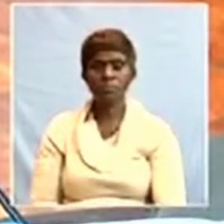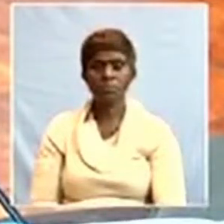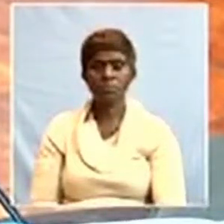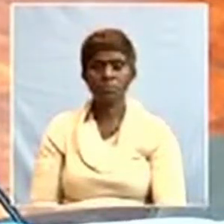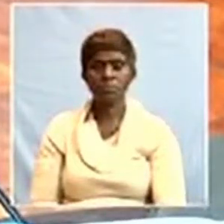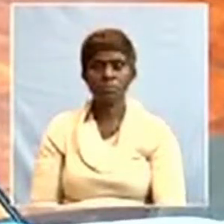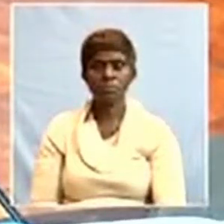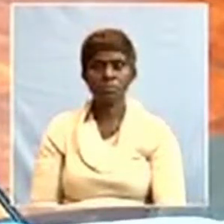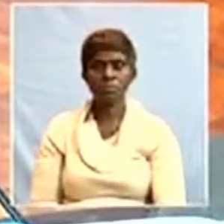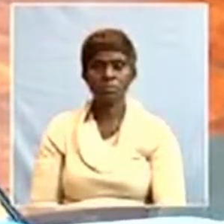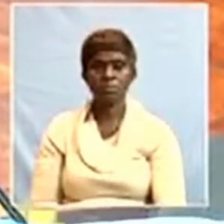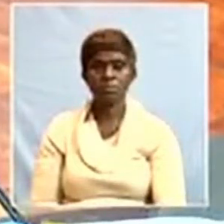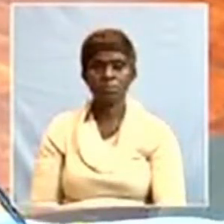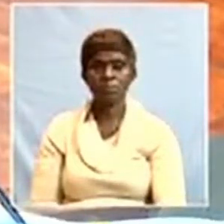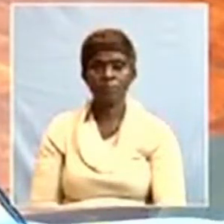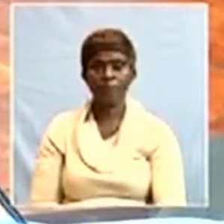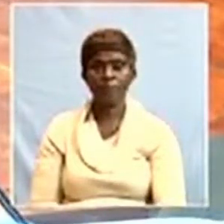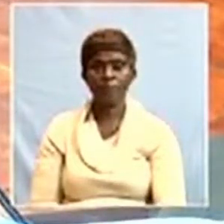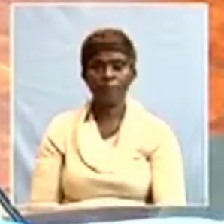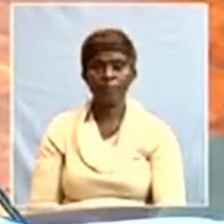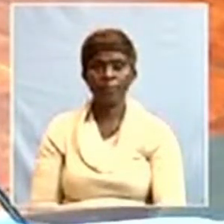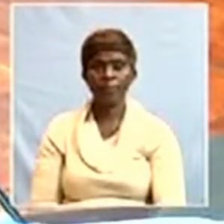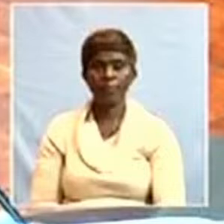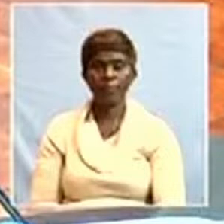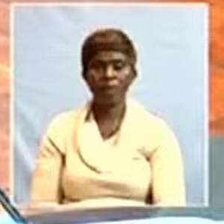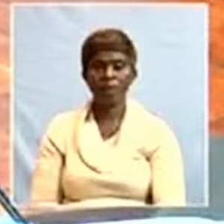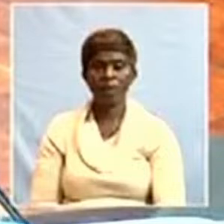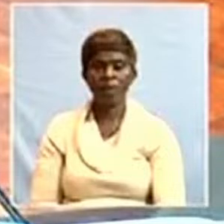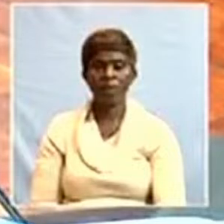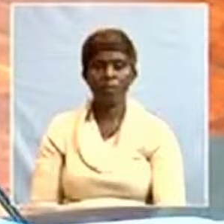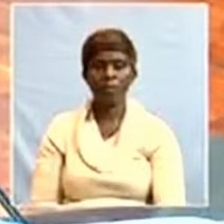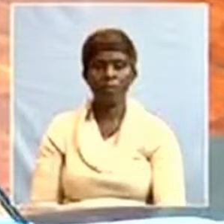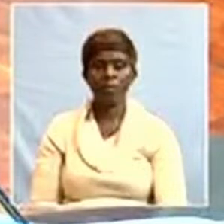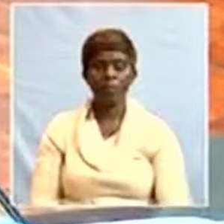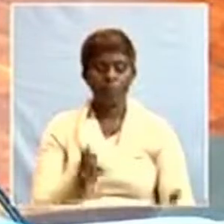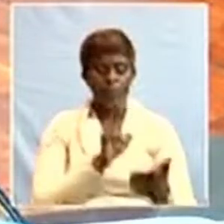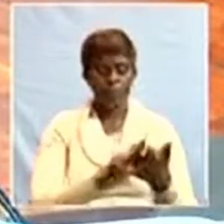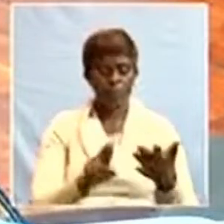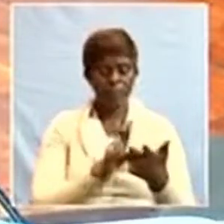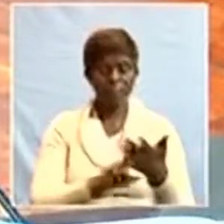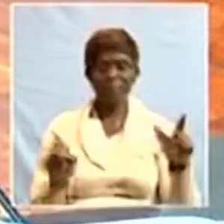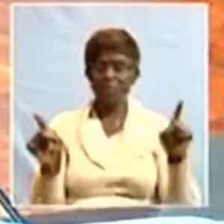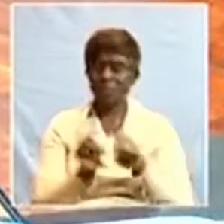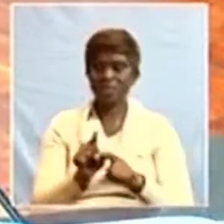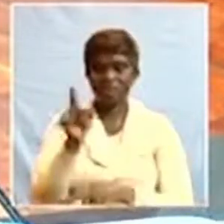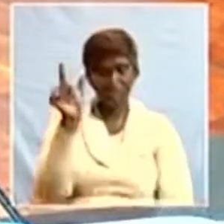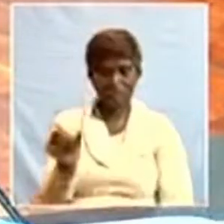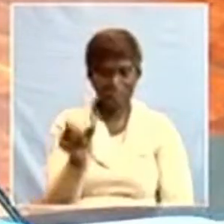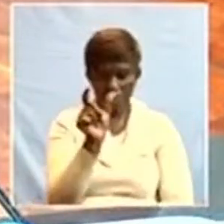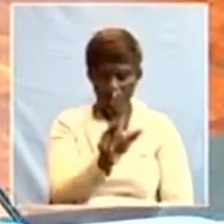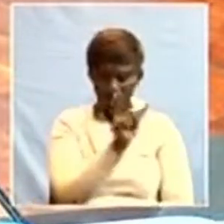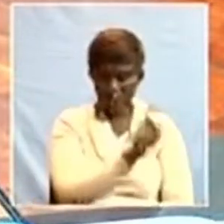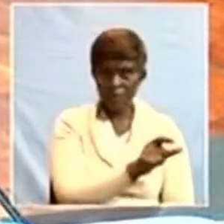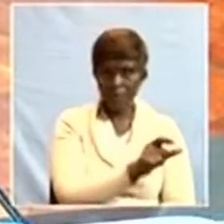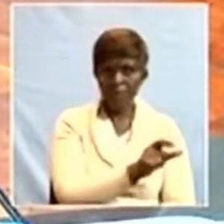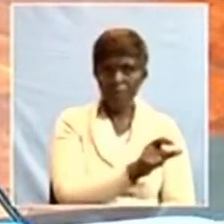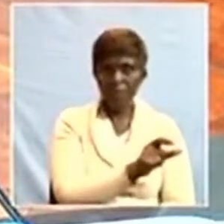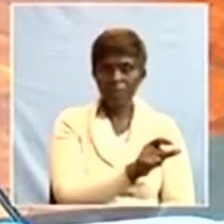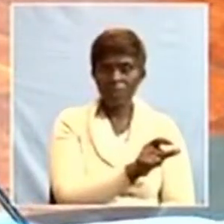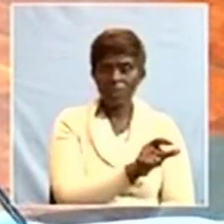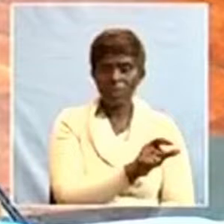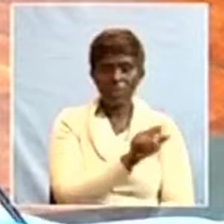2023. Because I was going through the cards that Honorable Mkom, because for sure I can see that it's an individual who sat doing